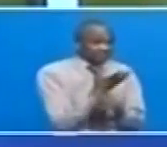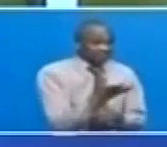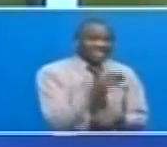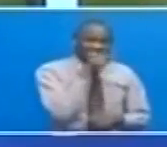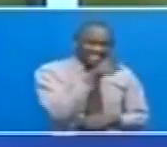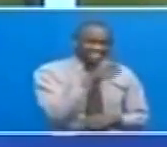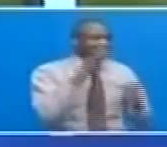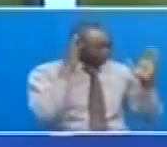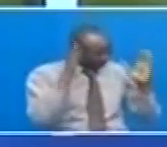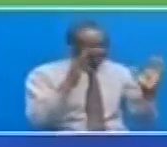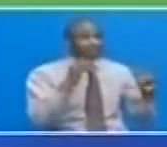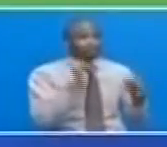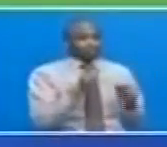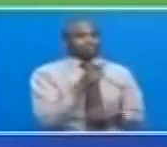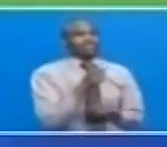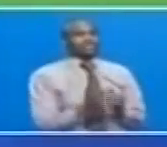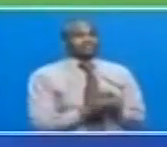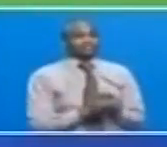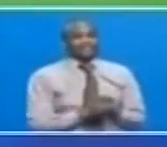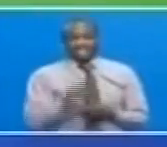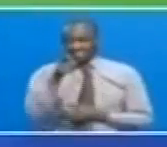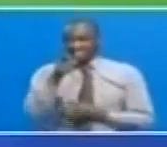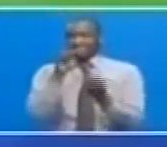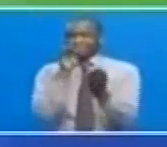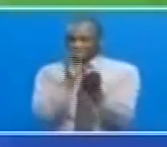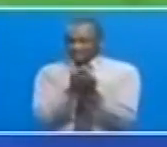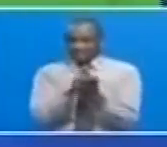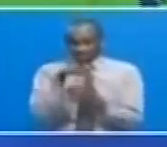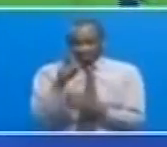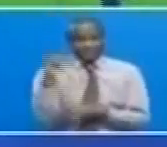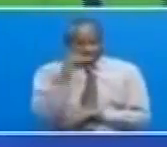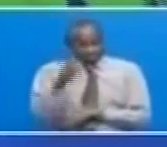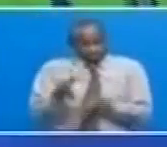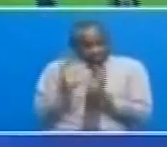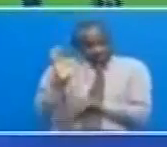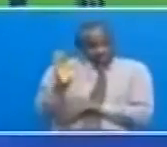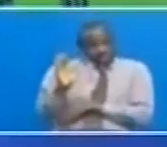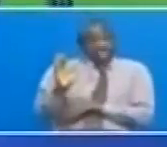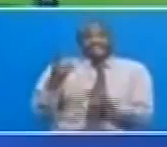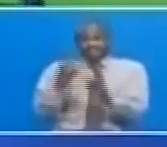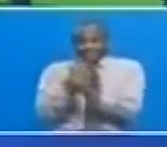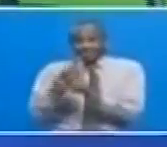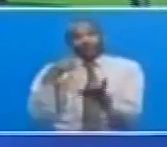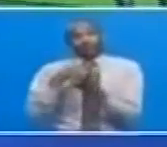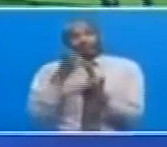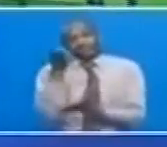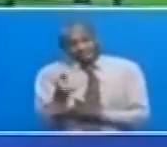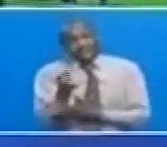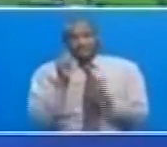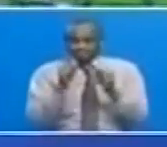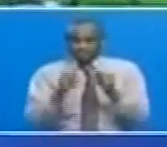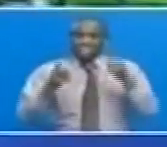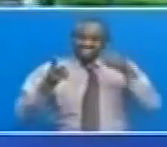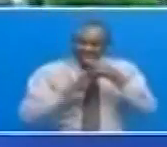that is a big part of our growth agenda. The bank has maximized on its digital platforms to, among other things, grow its customer base to 7